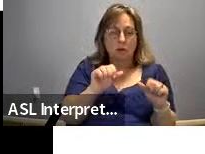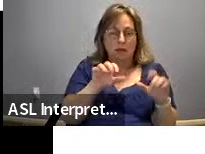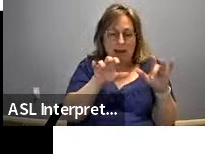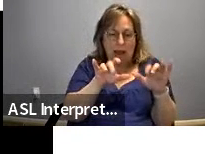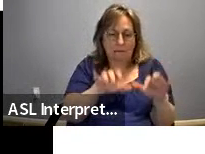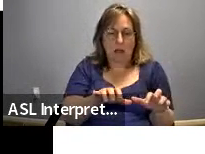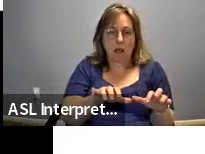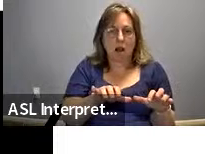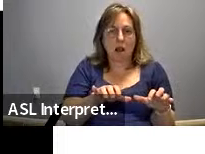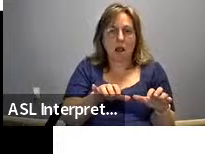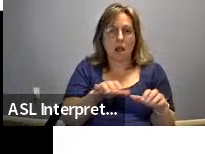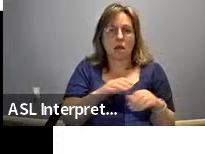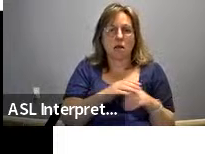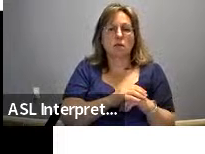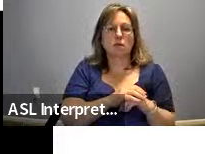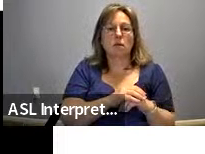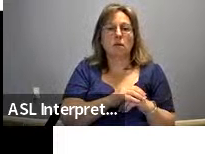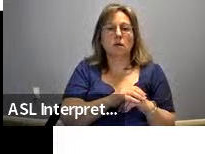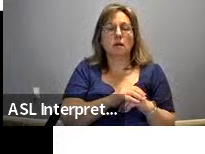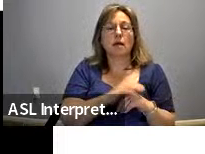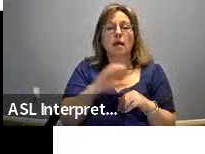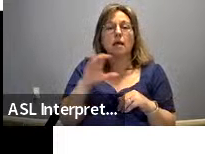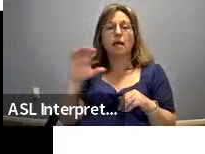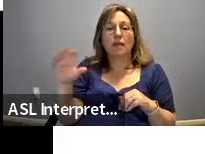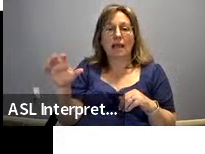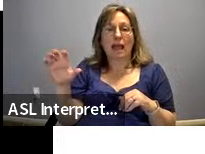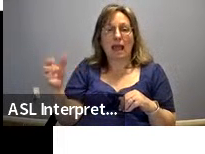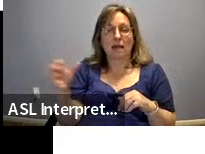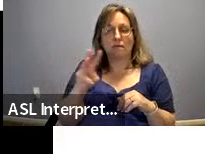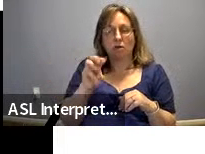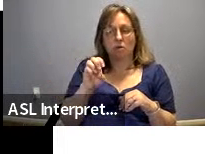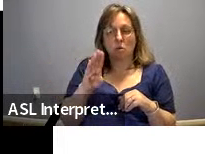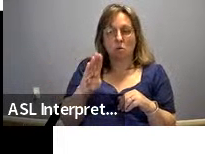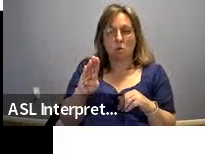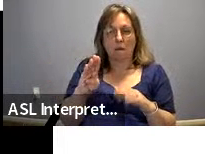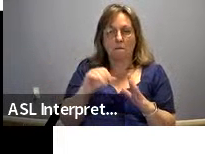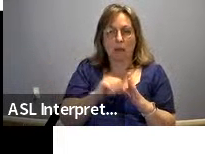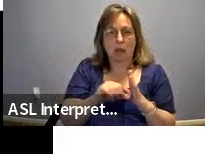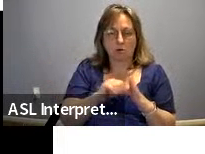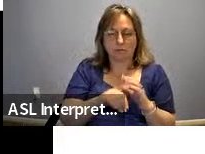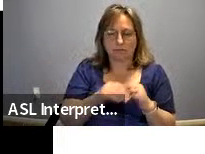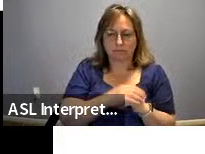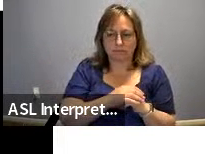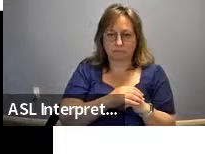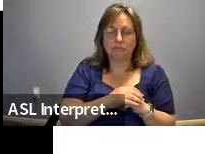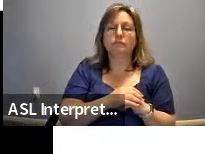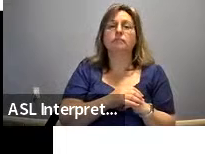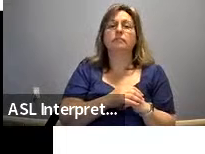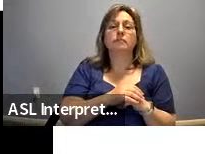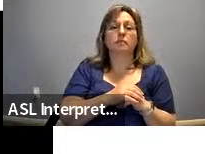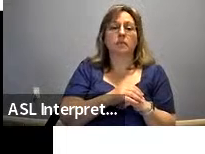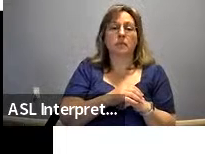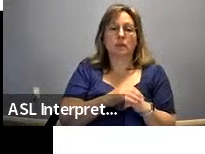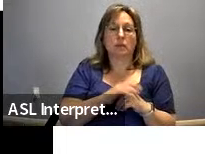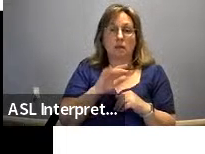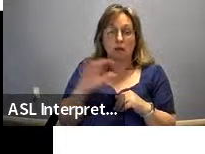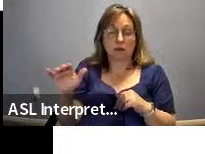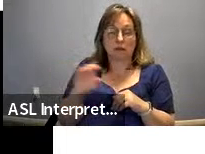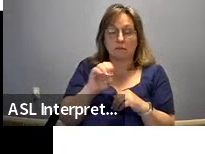in the Canvas website for the Edmonds School District. The website for Canvas in the Edmonds School District